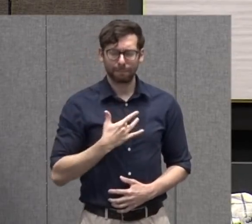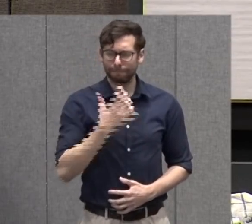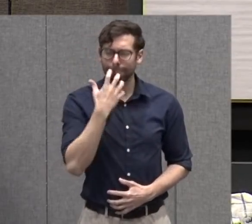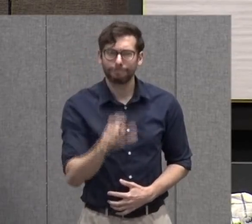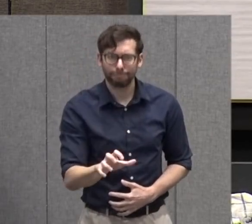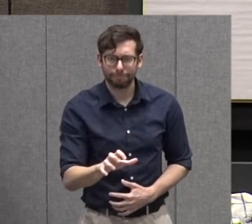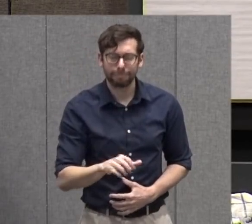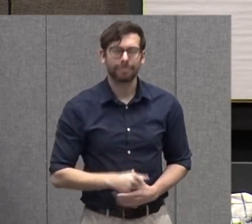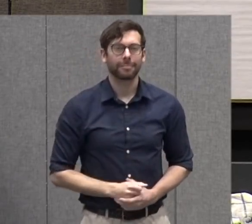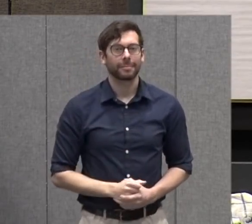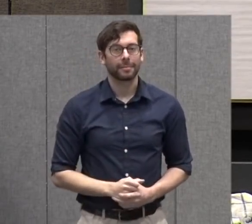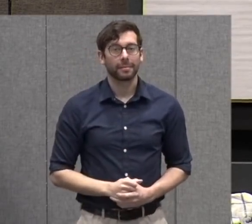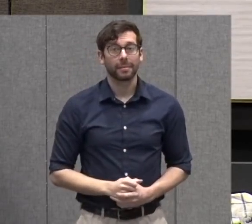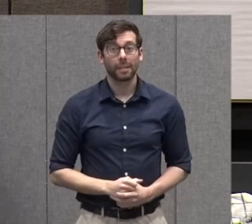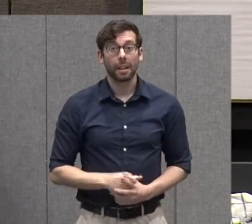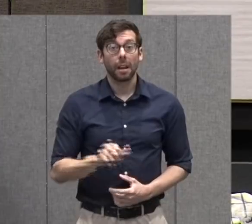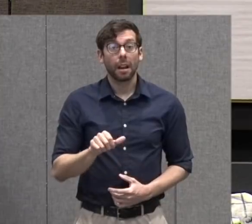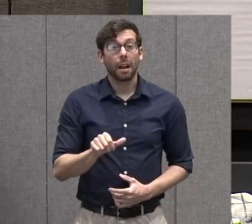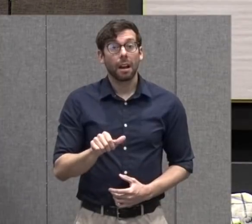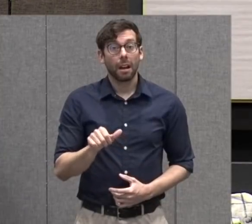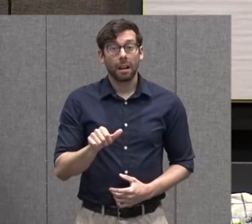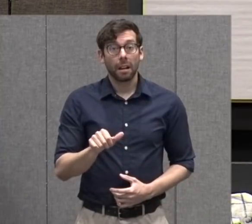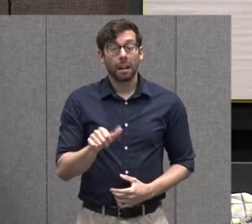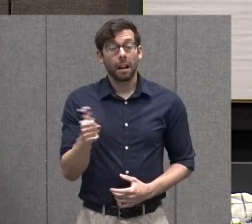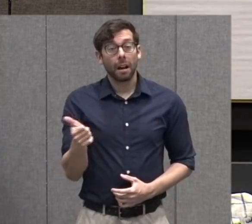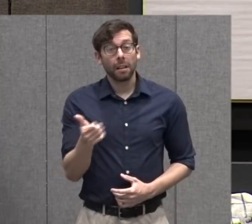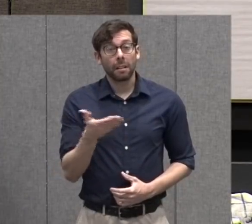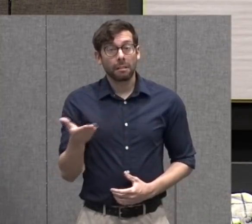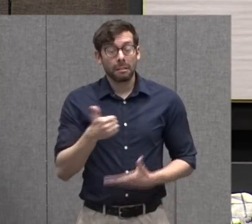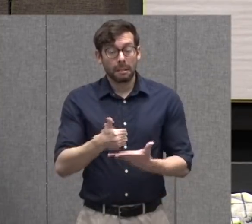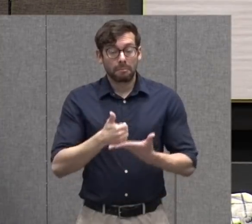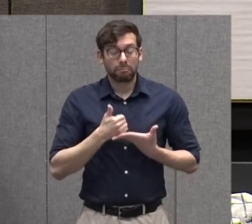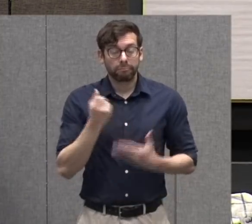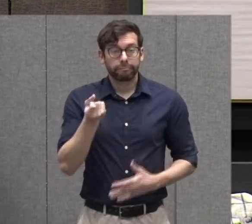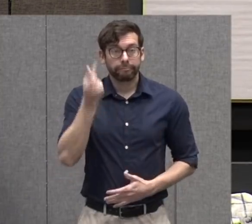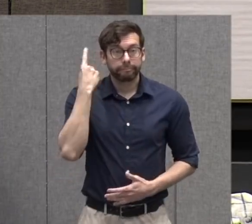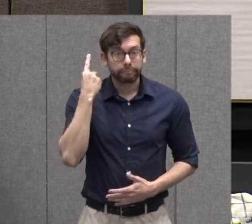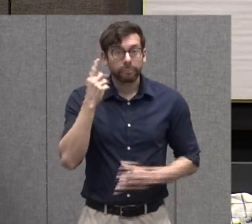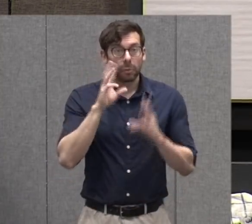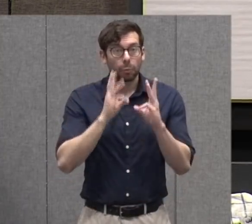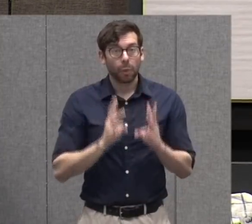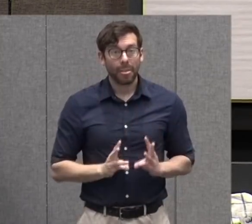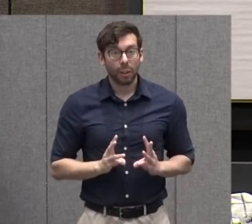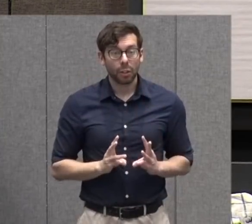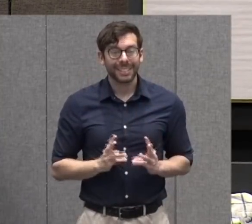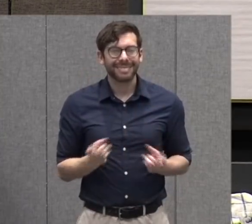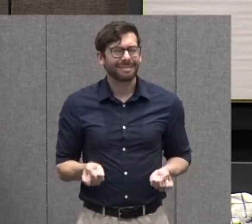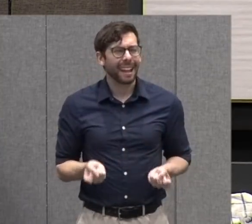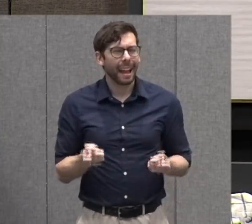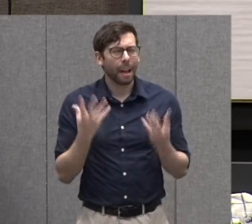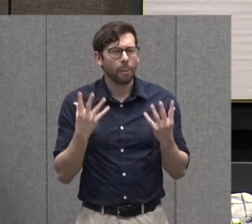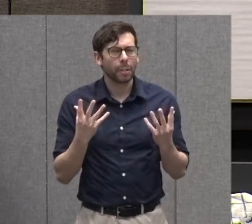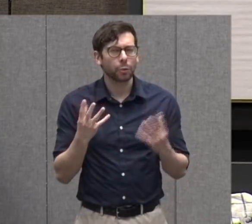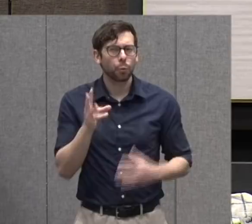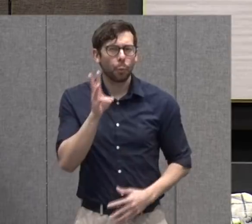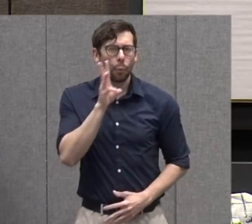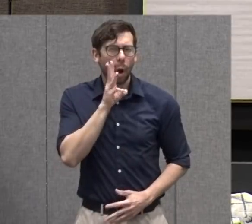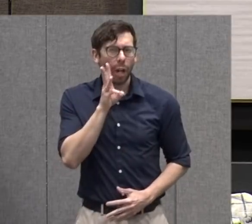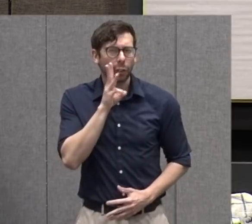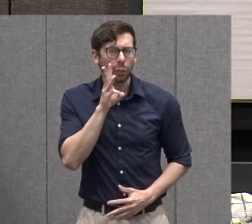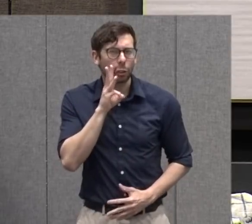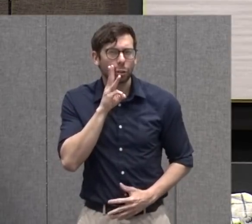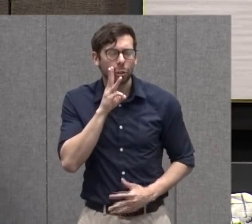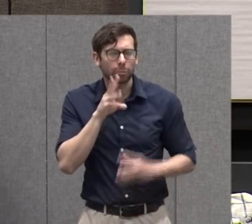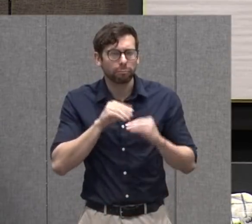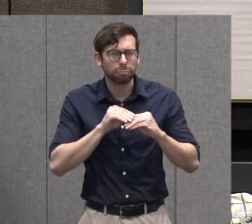make sense of the weather is how much water is in the air. What does that mean? Can you think of an example of